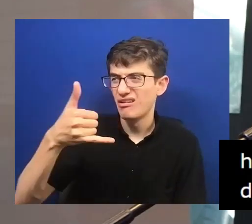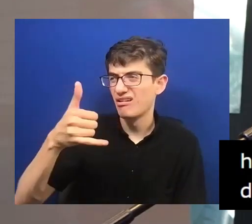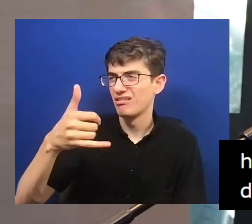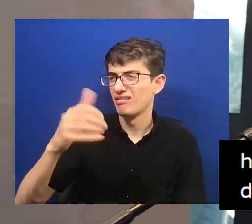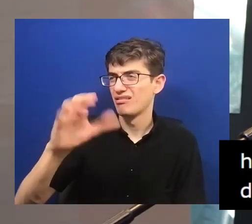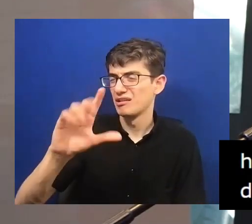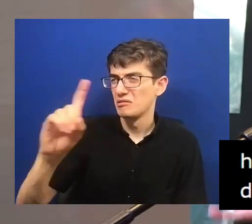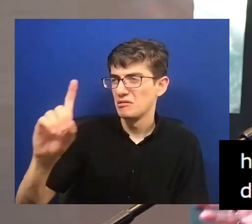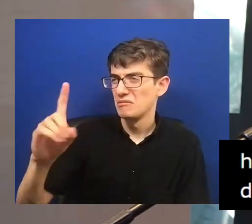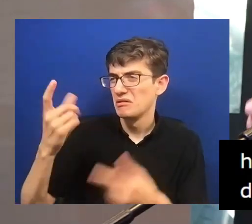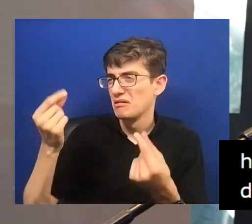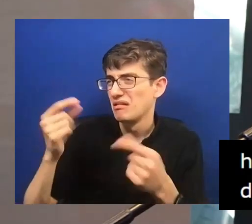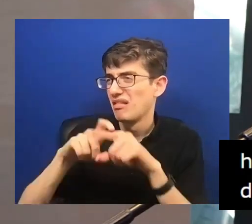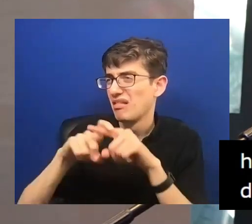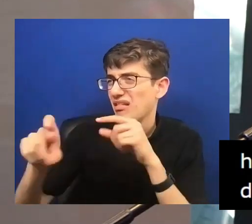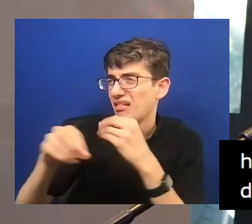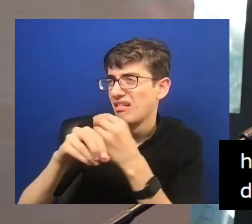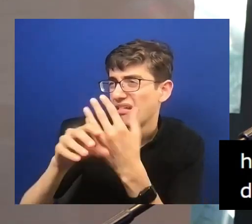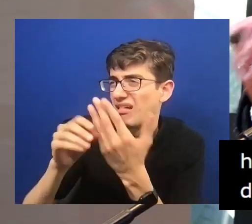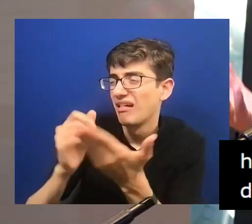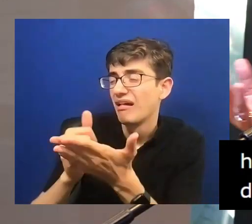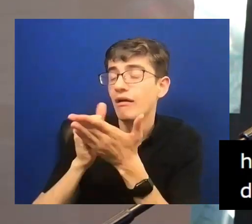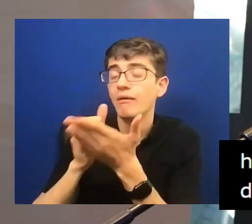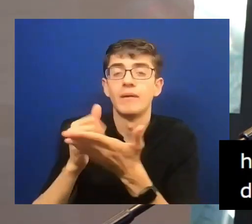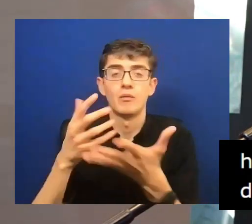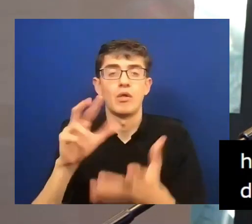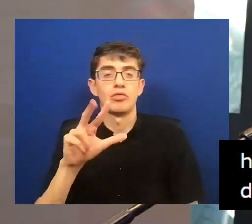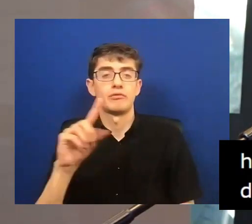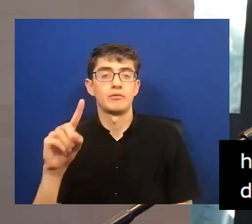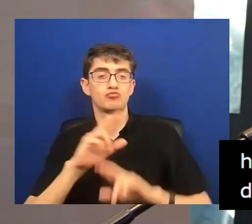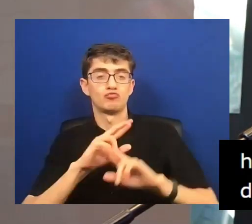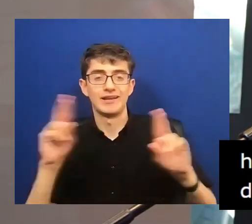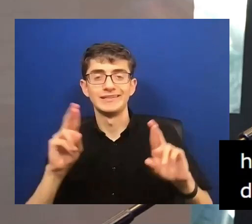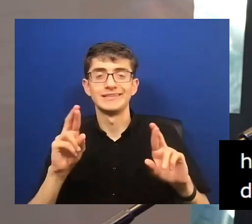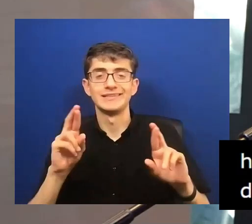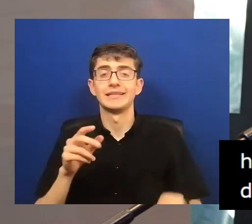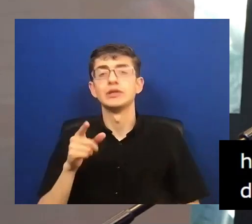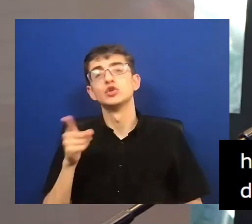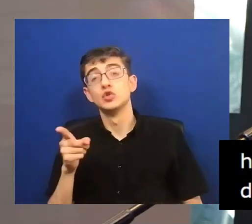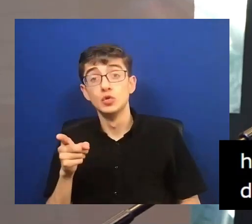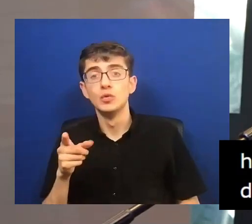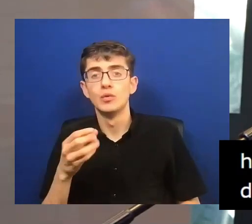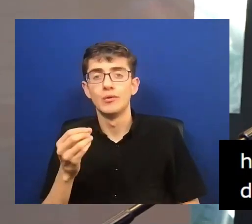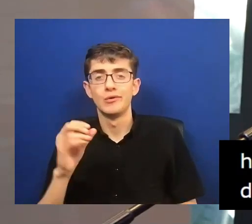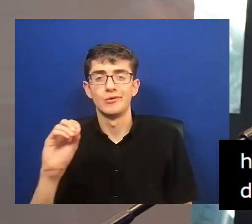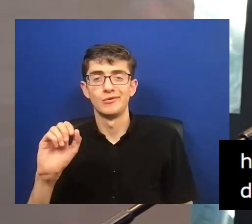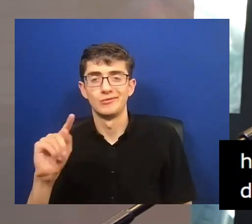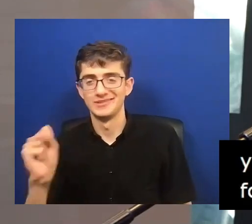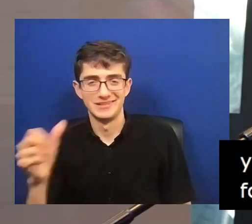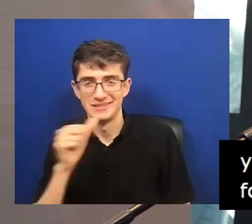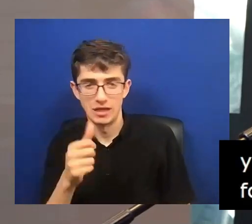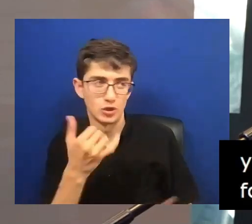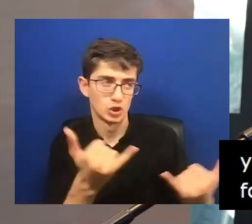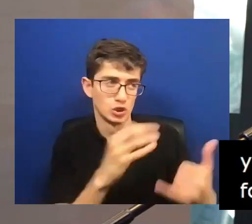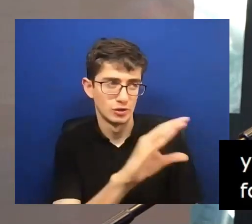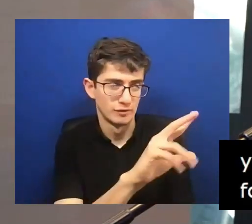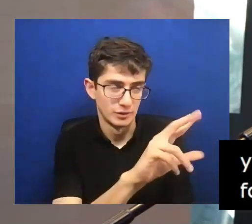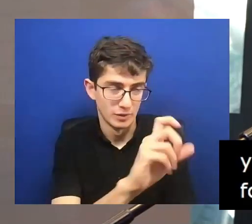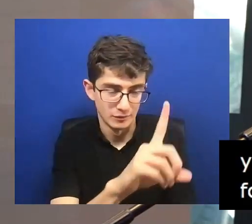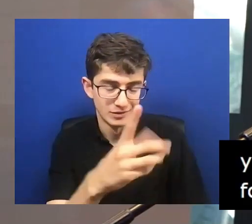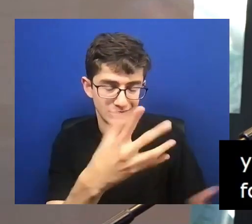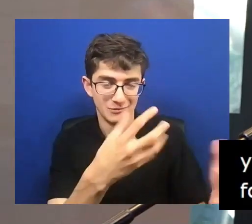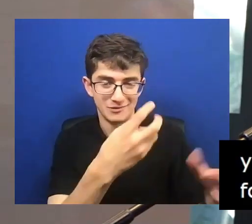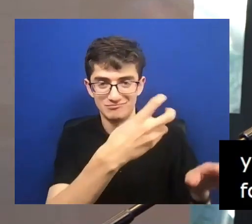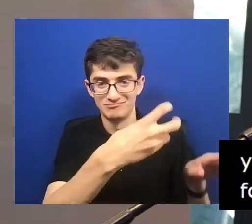do, 311 would help them, and you or Oates would be on the other end of the line, not 311. But that hasn't happened. That's